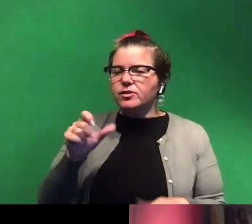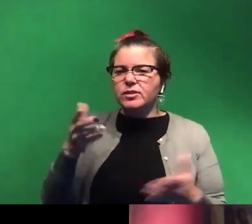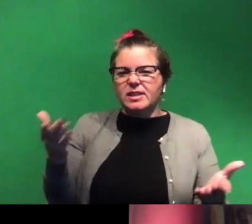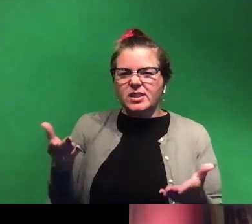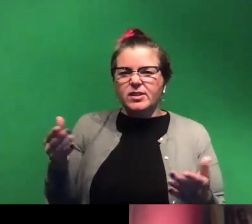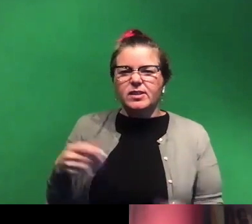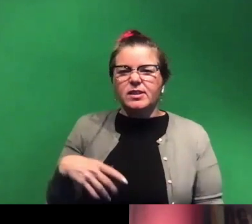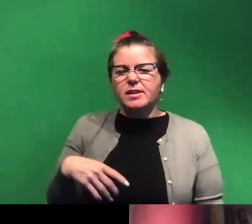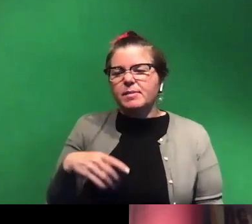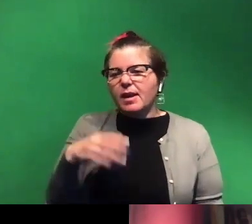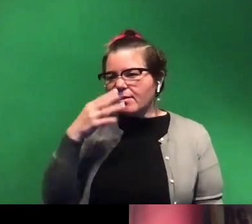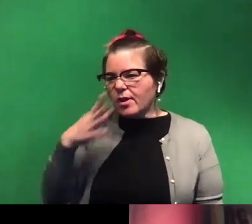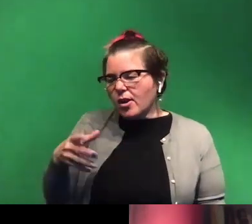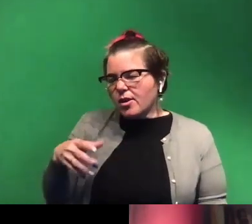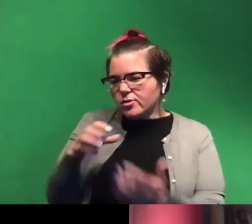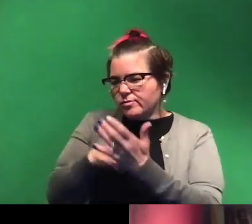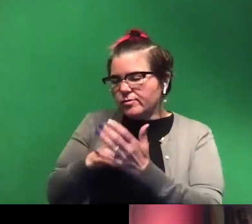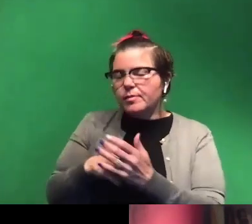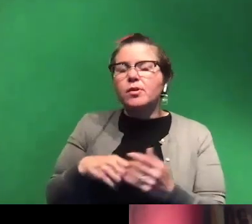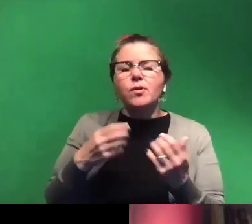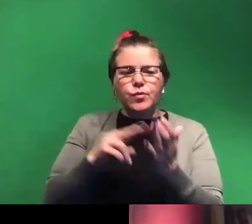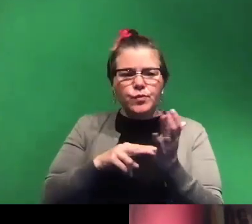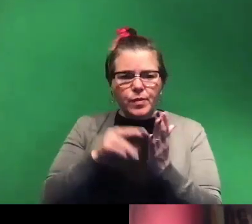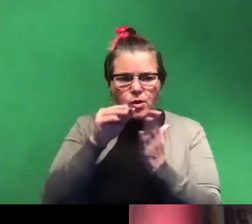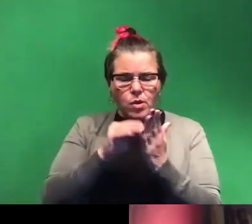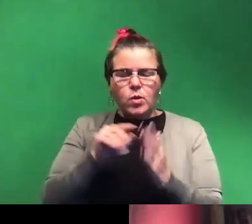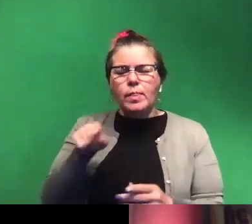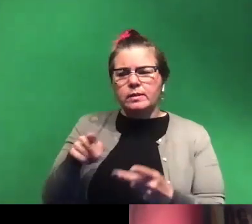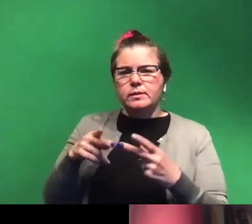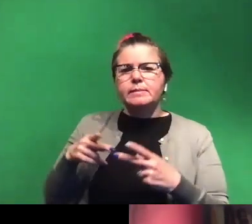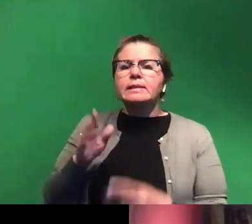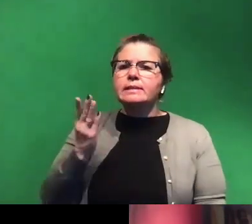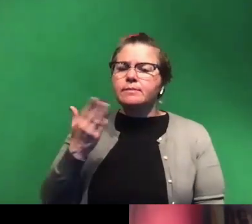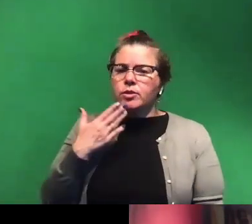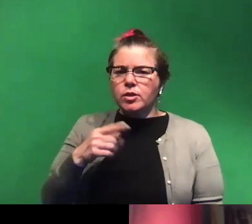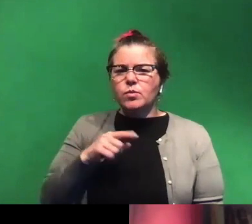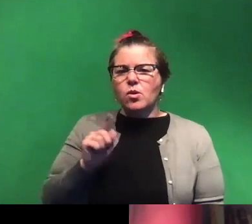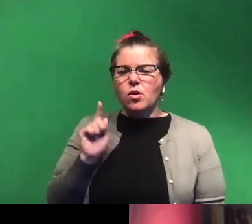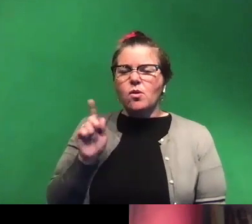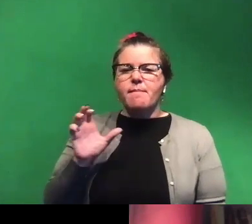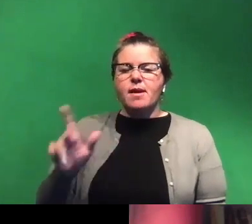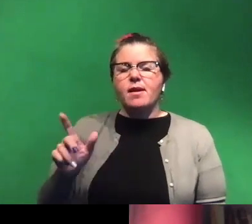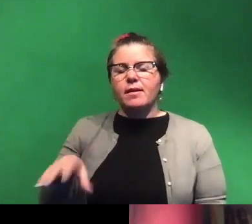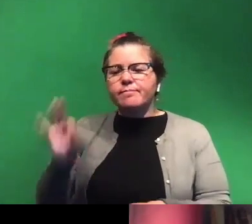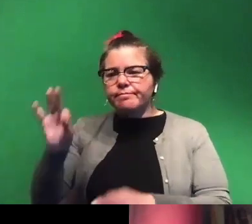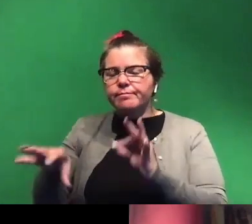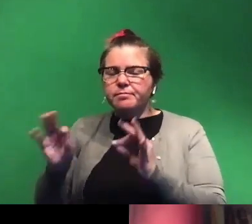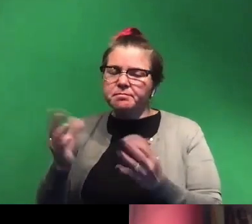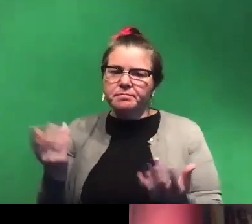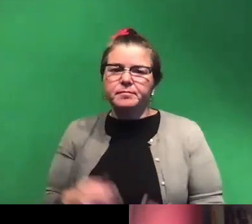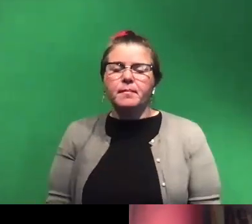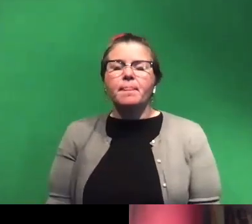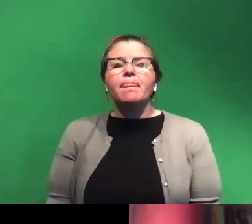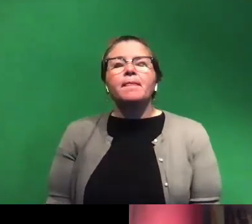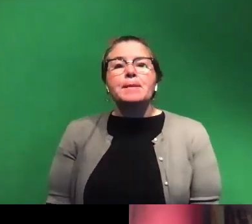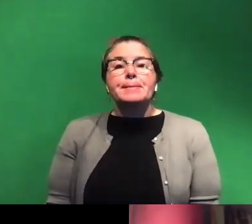interested in excavating. But if we read those notes like, oh, okay, this place looks like it might be good, and we'll go back there. Some discoveries have been made like that.